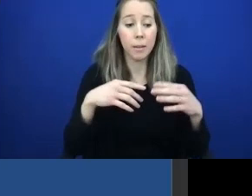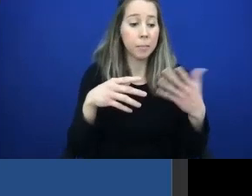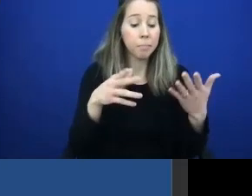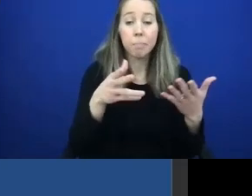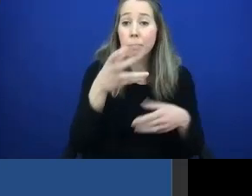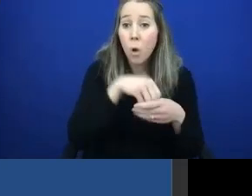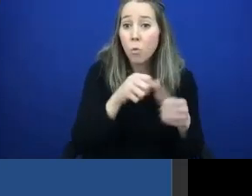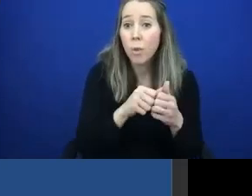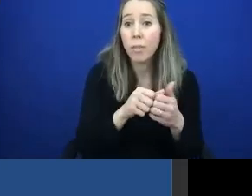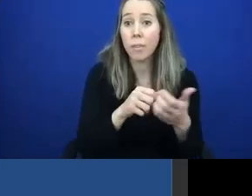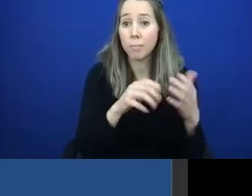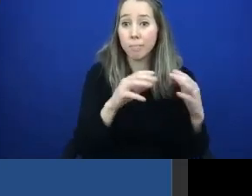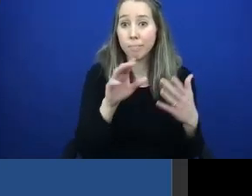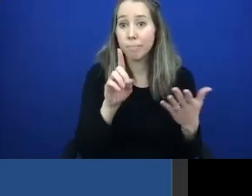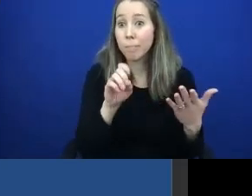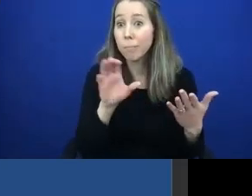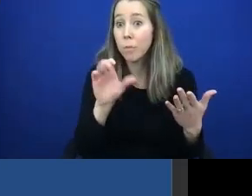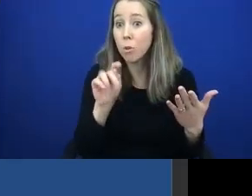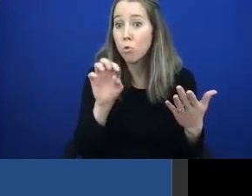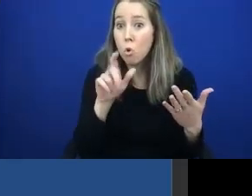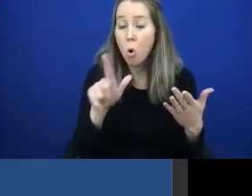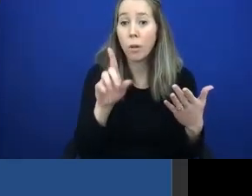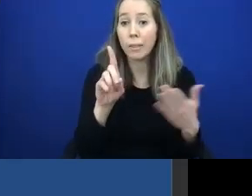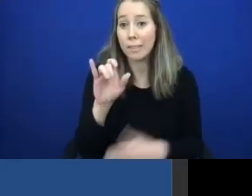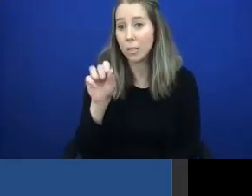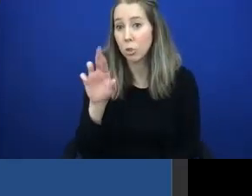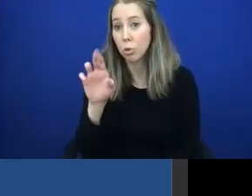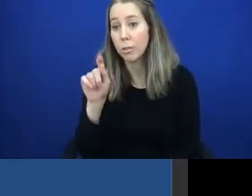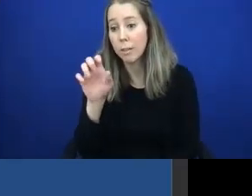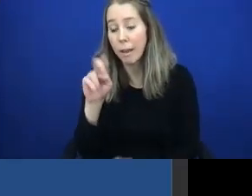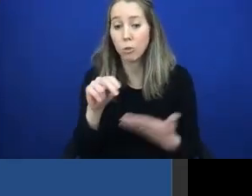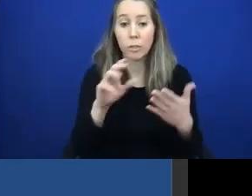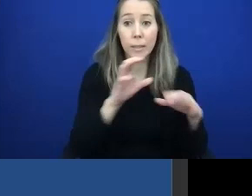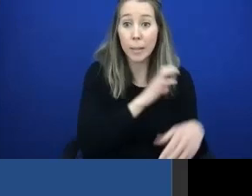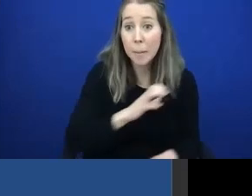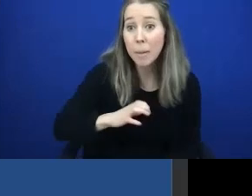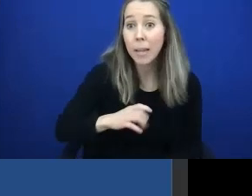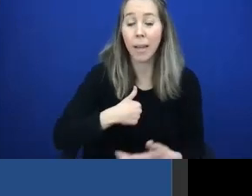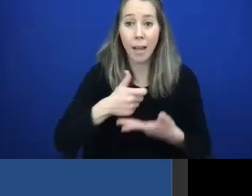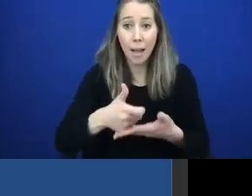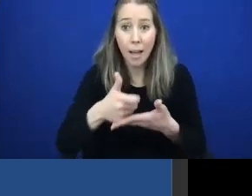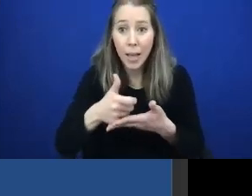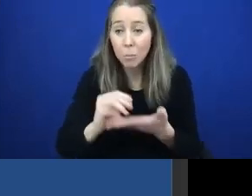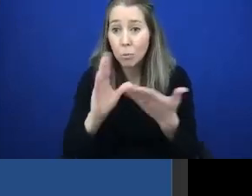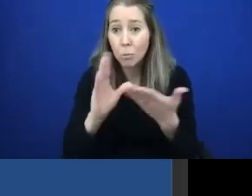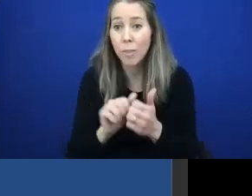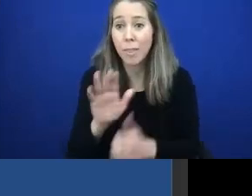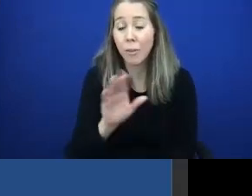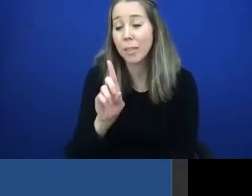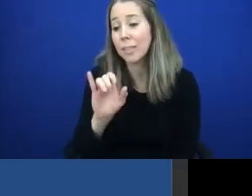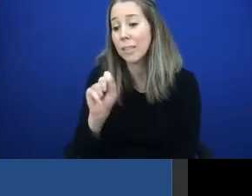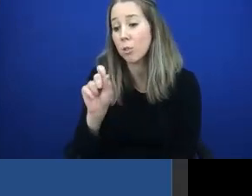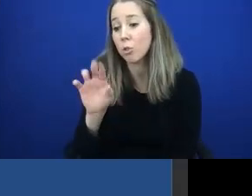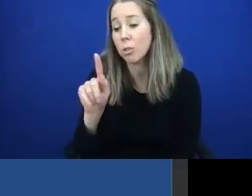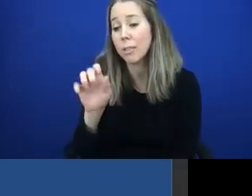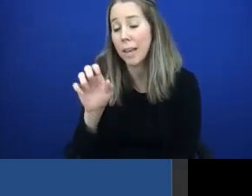committees, and I get to work with students on their dissertations, which I really enjoy. As I mentioned,